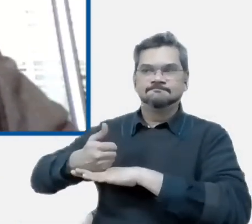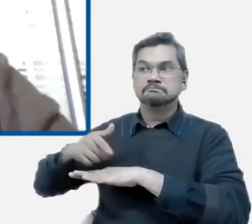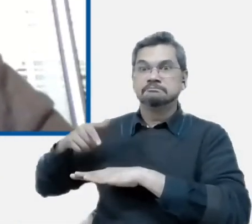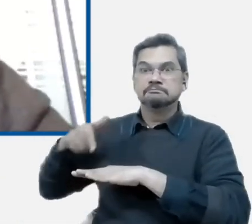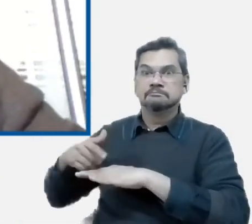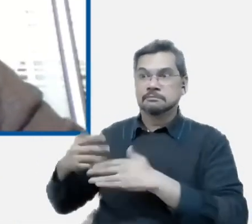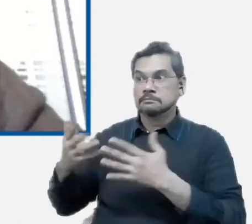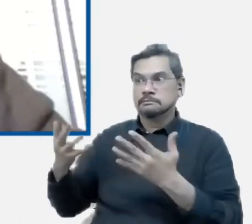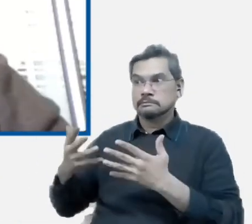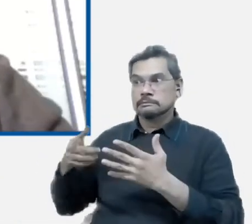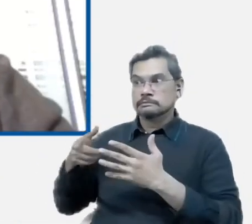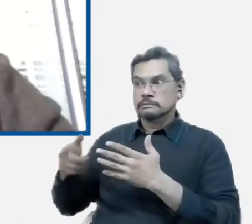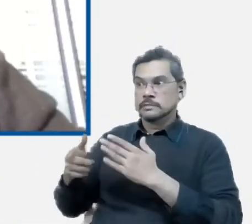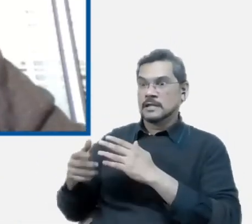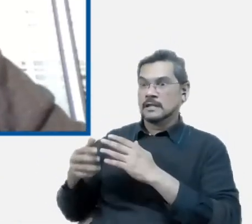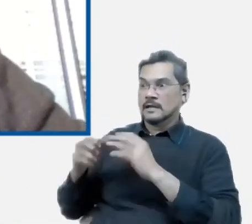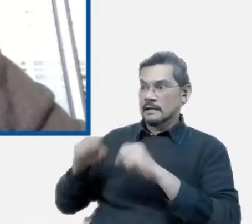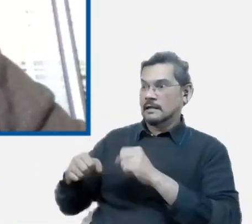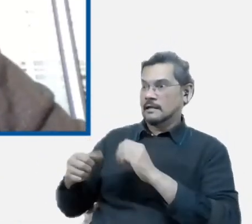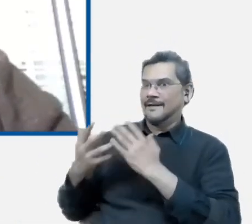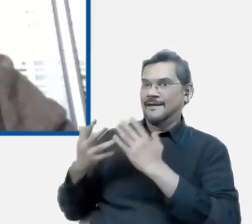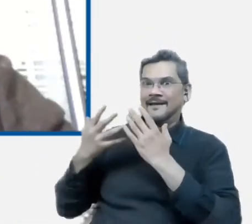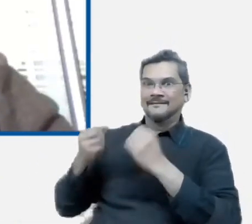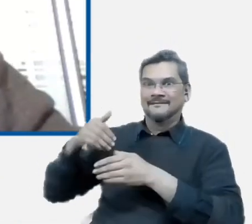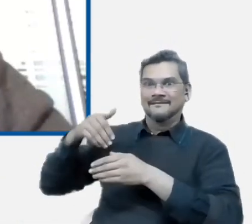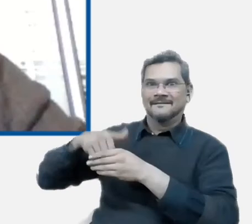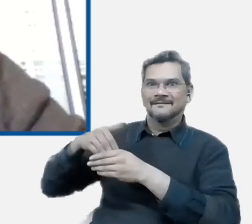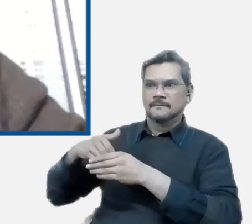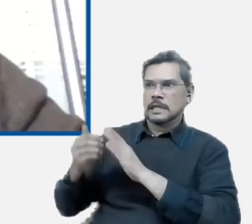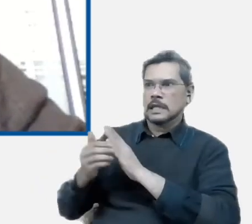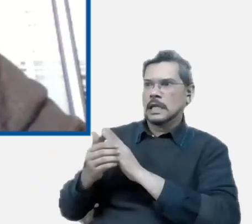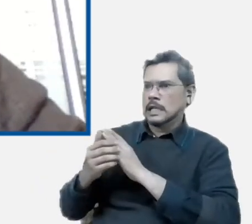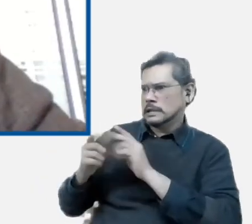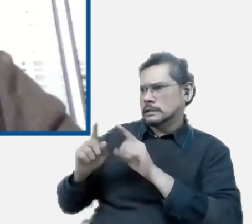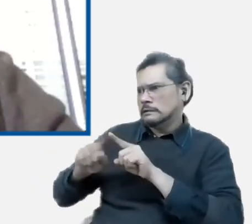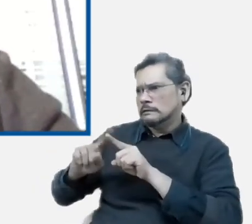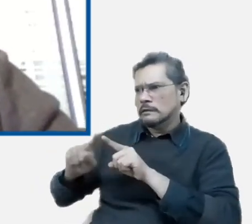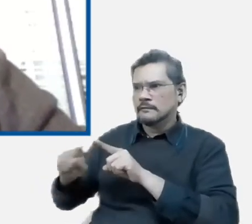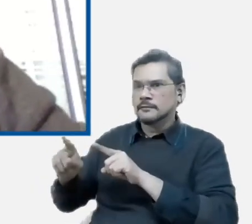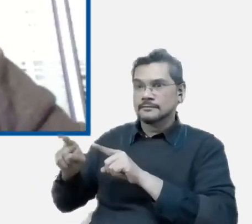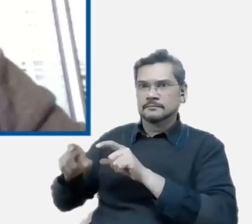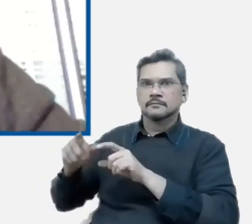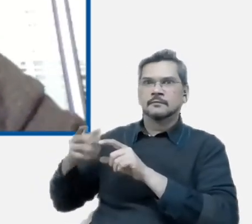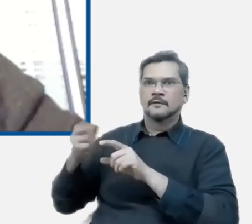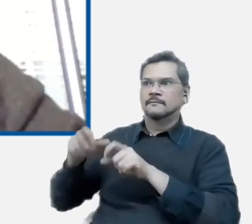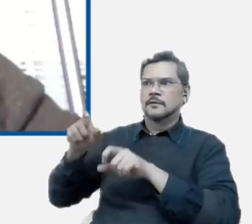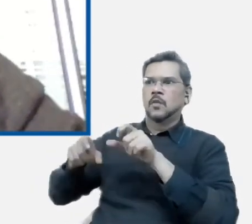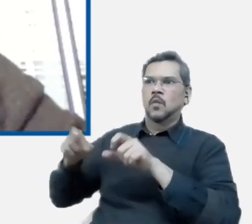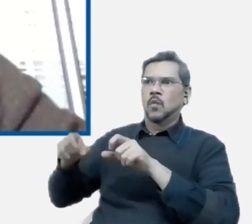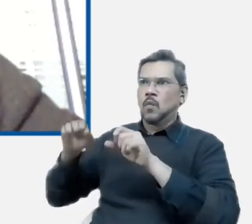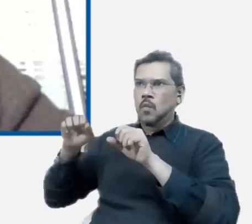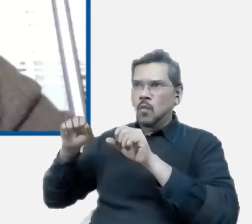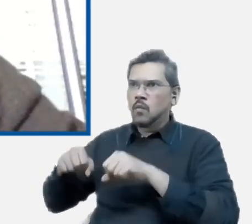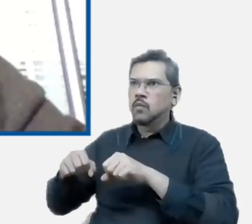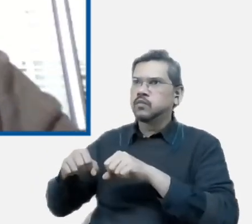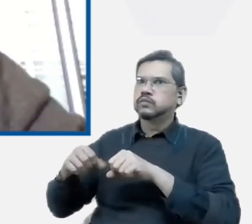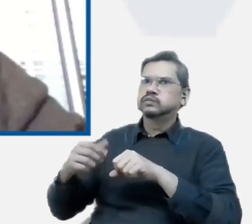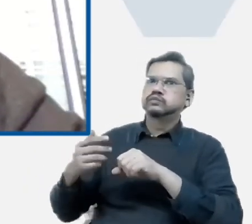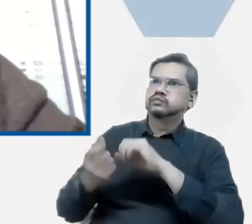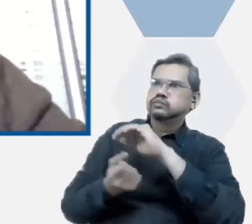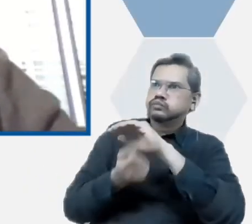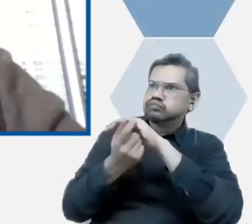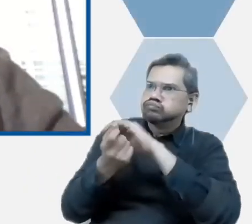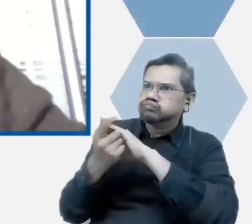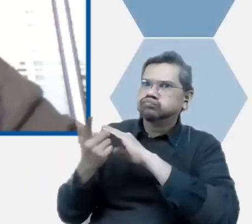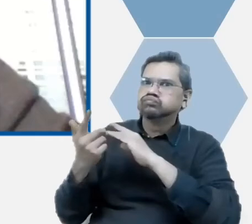the necessary capacity to ensure that we facilitate hazard monitoring in real good time